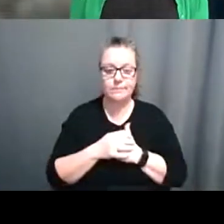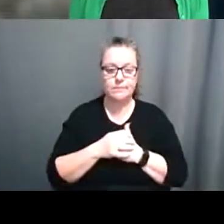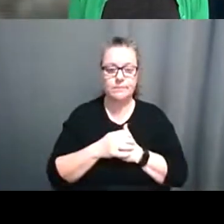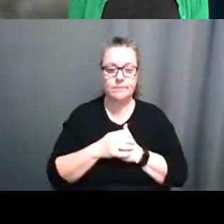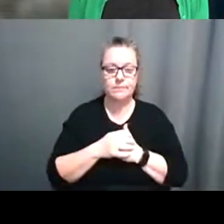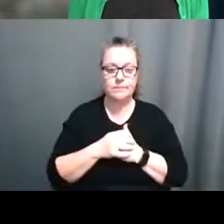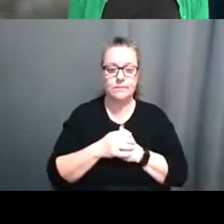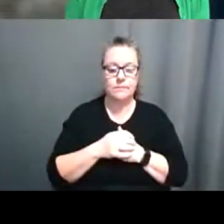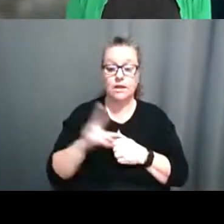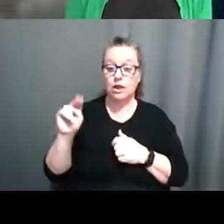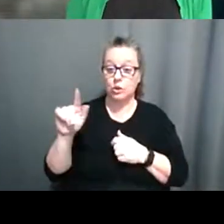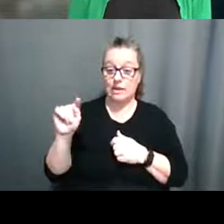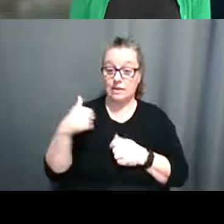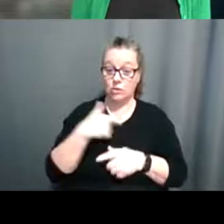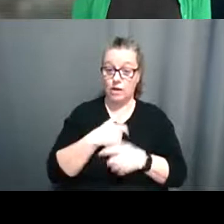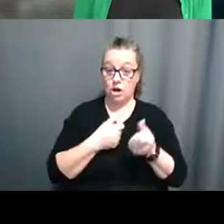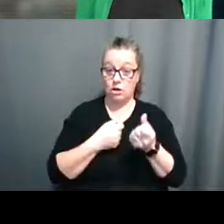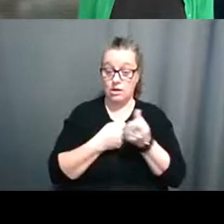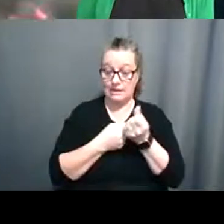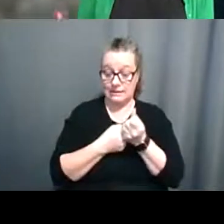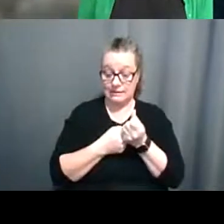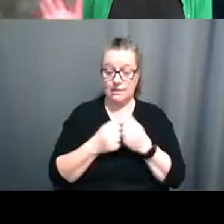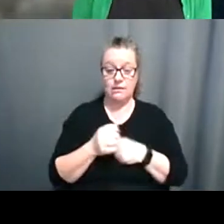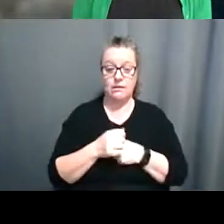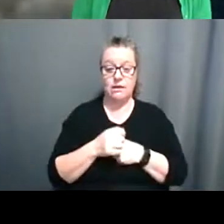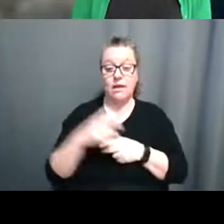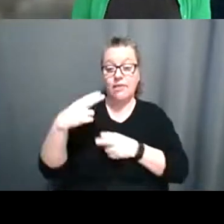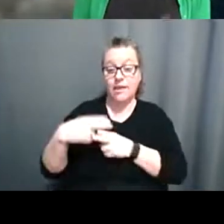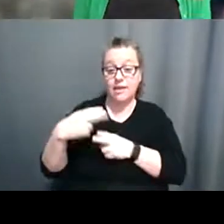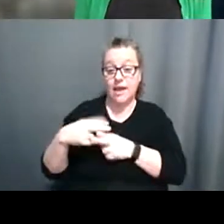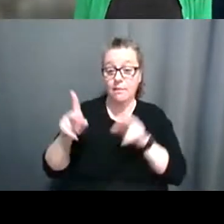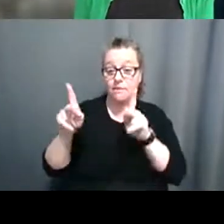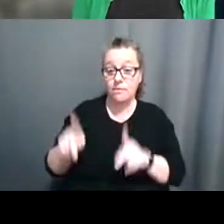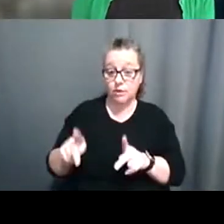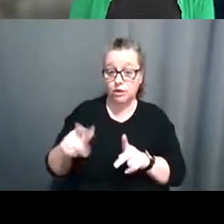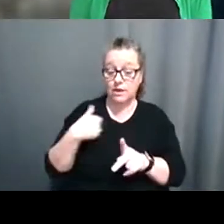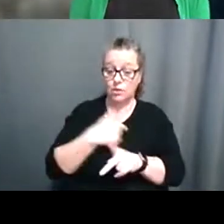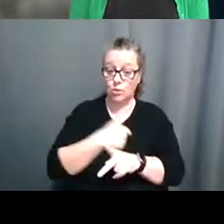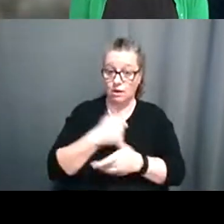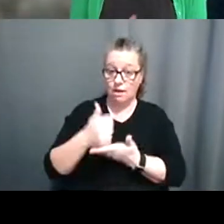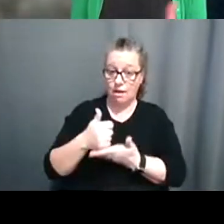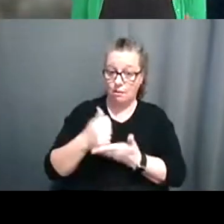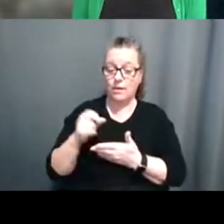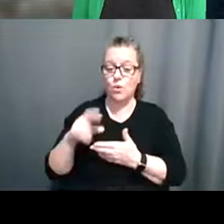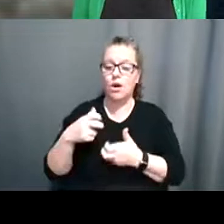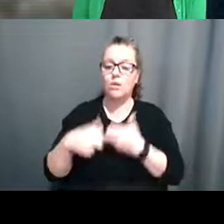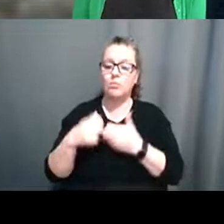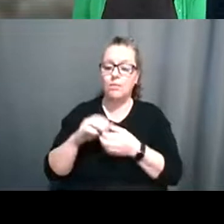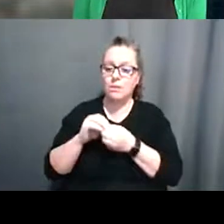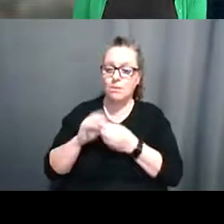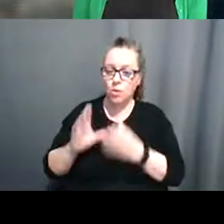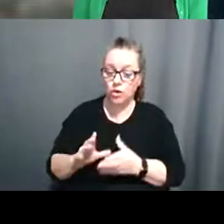unit that we're assisting, the name of the person we're helping or the problem owner, the request